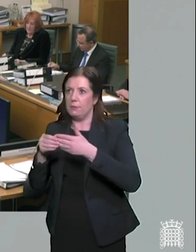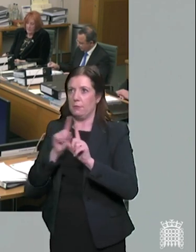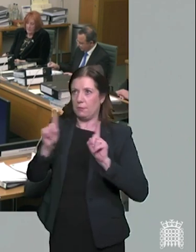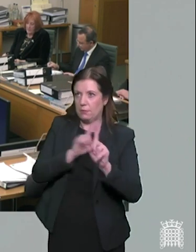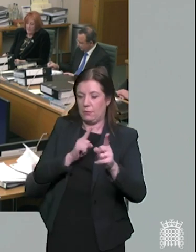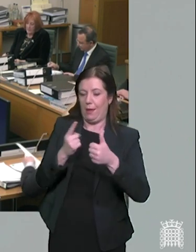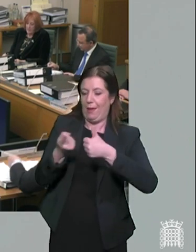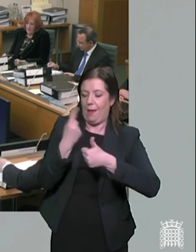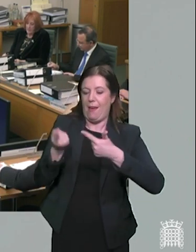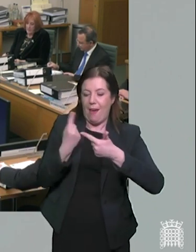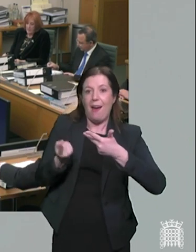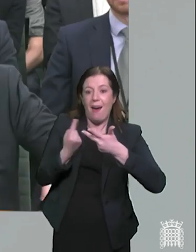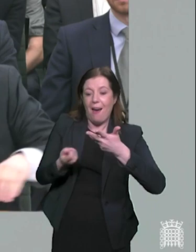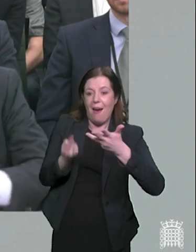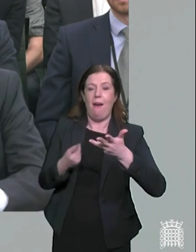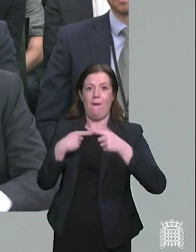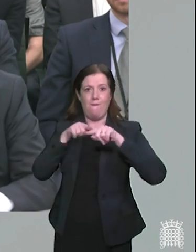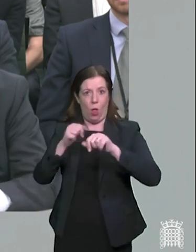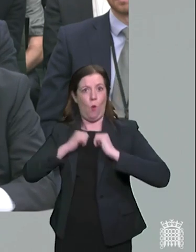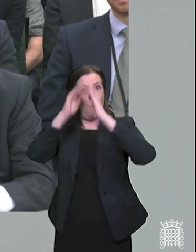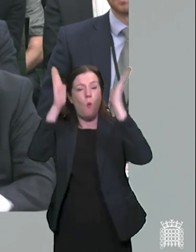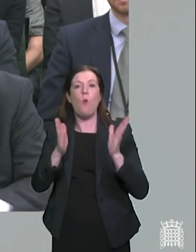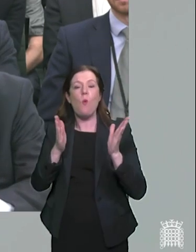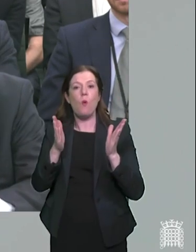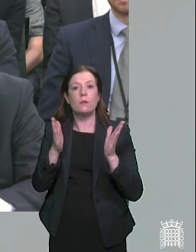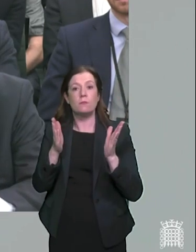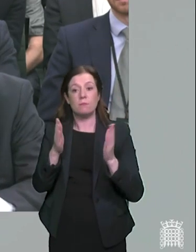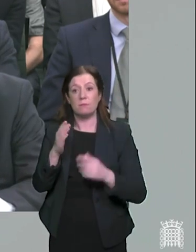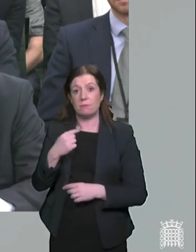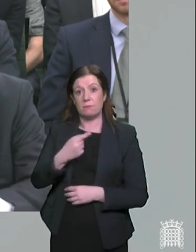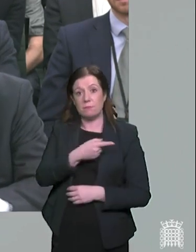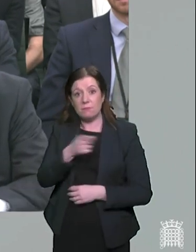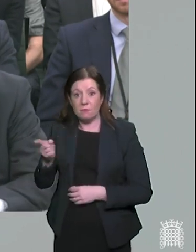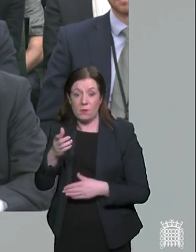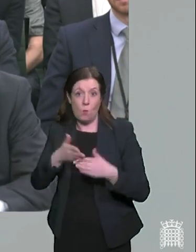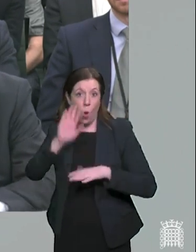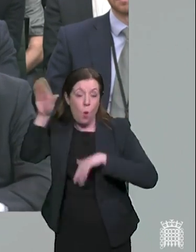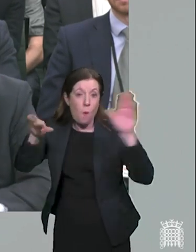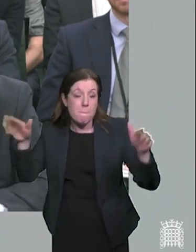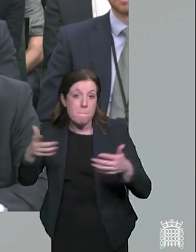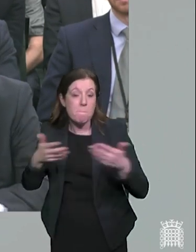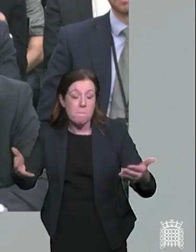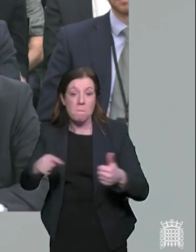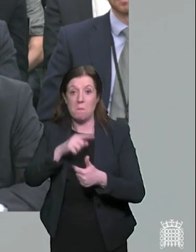COVID, given where we were working. We had large numbers of people working from home. We had many meetings, at least partly